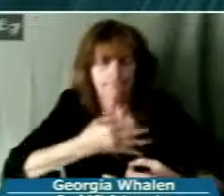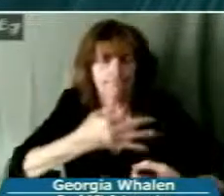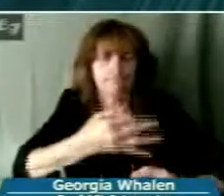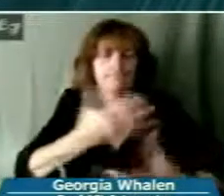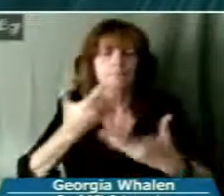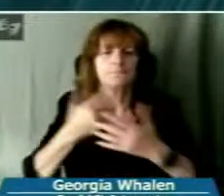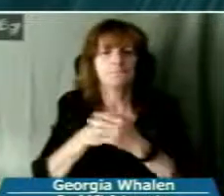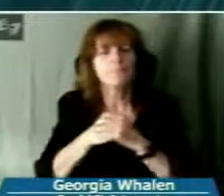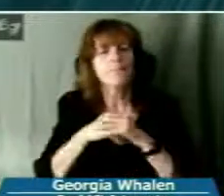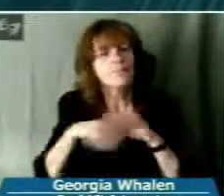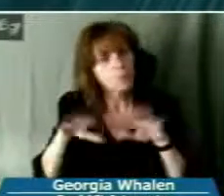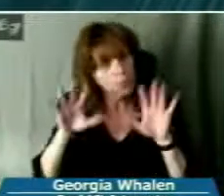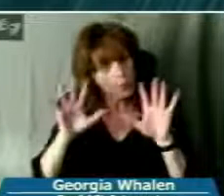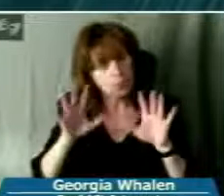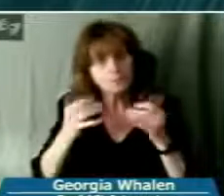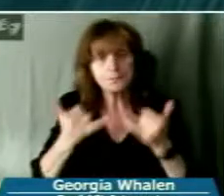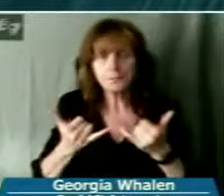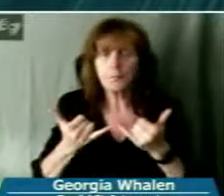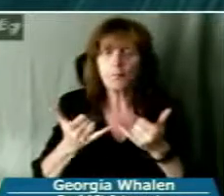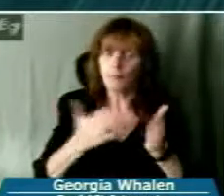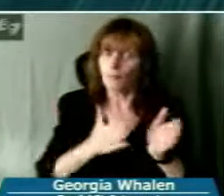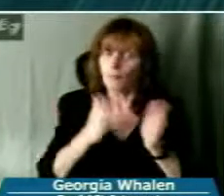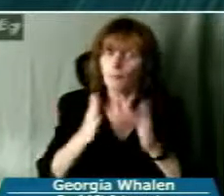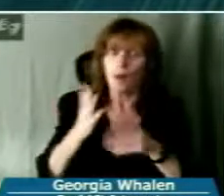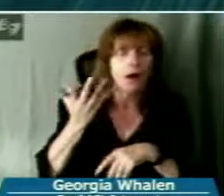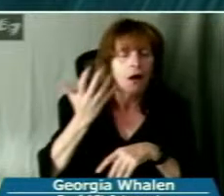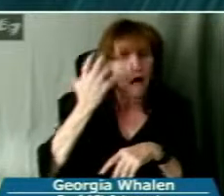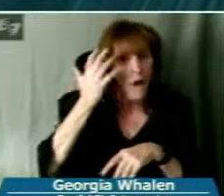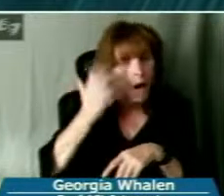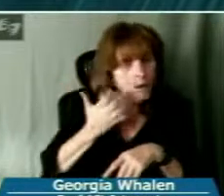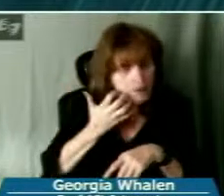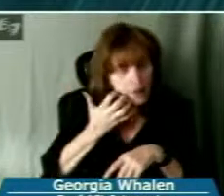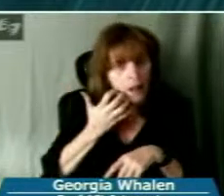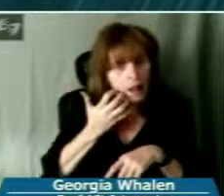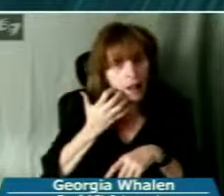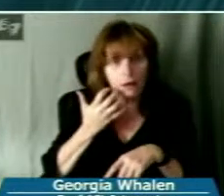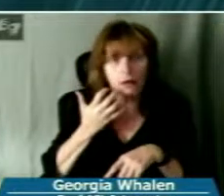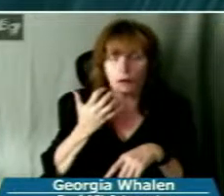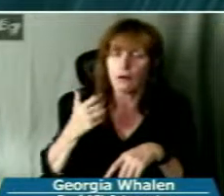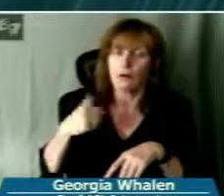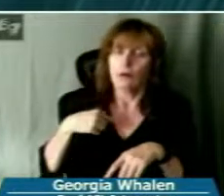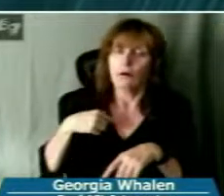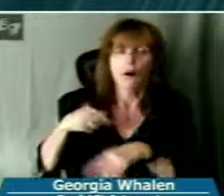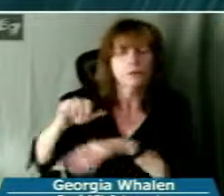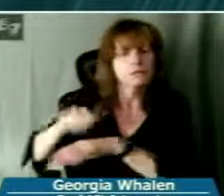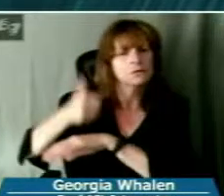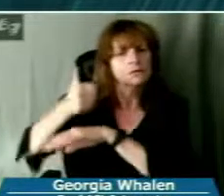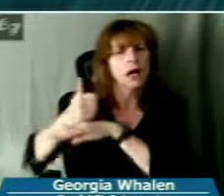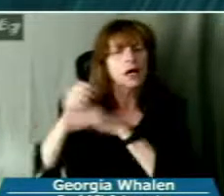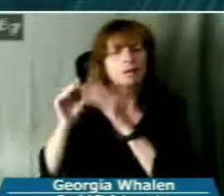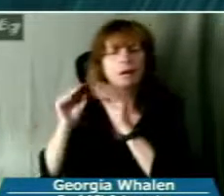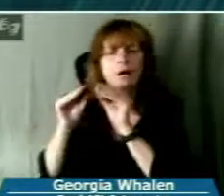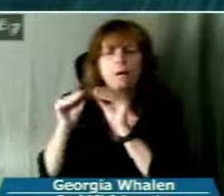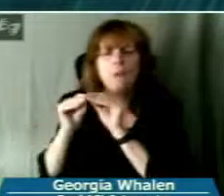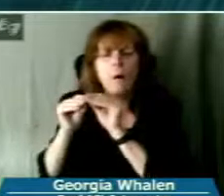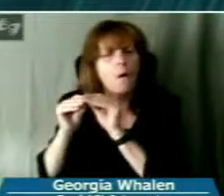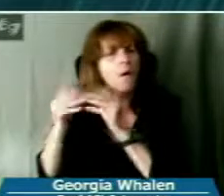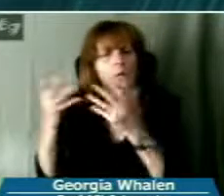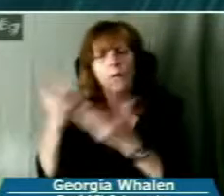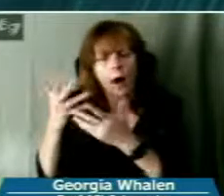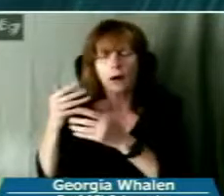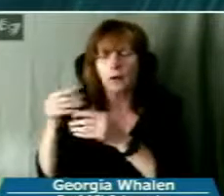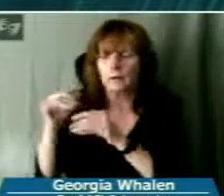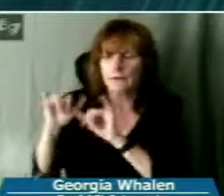Within the hospital setting, development of a more formal infrastructure to support congregate settings to ensure a